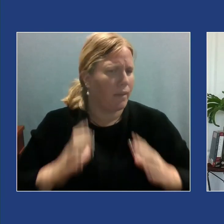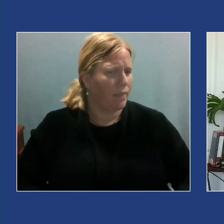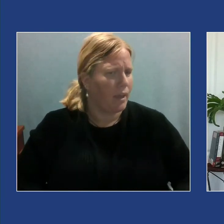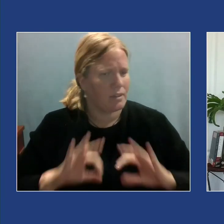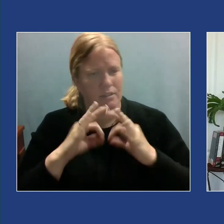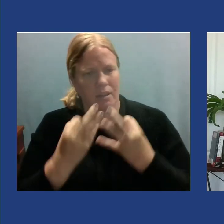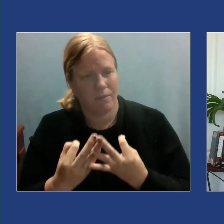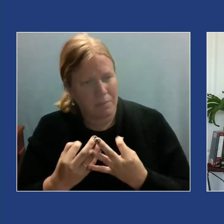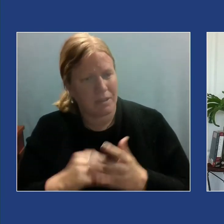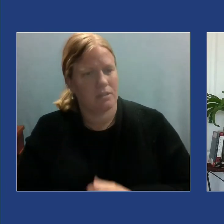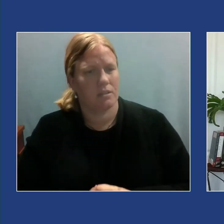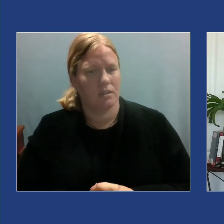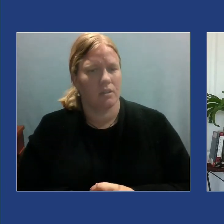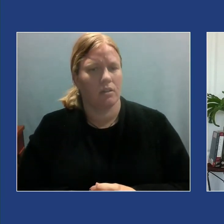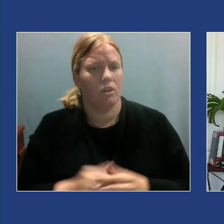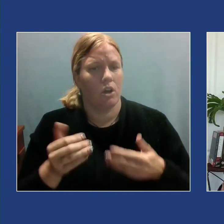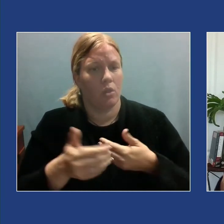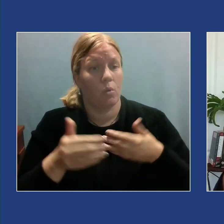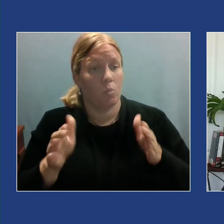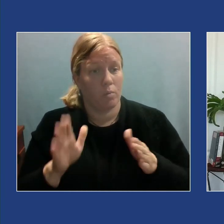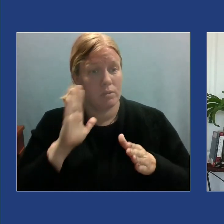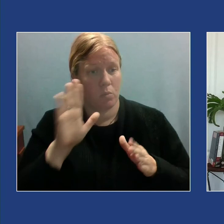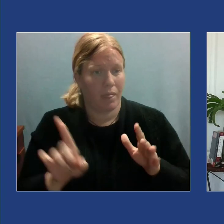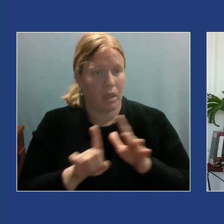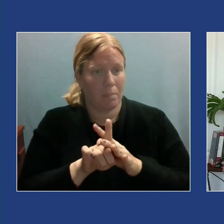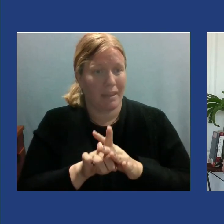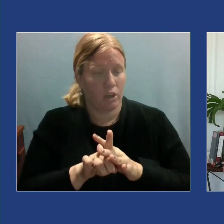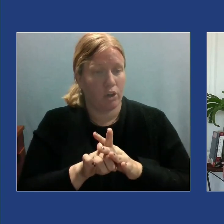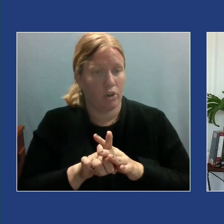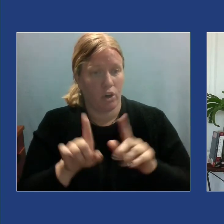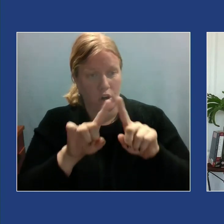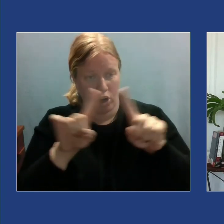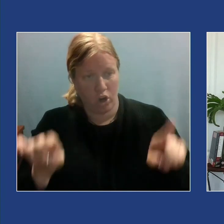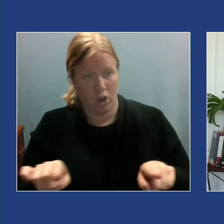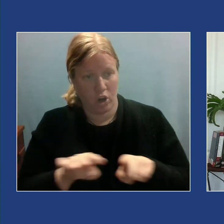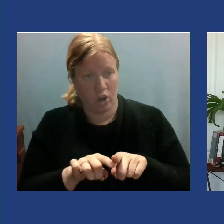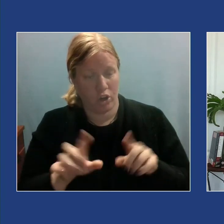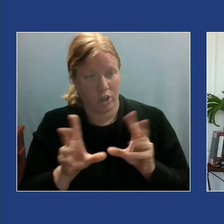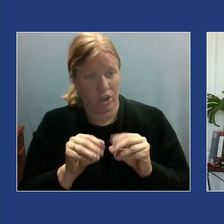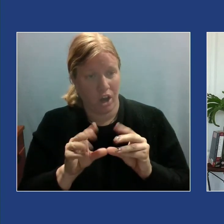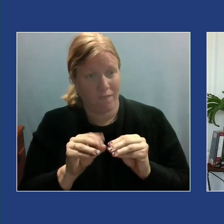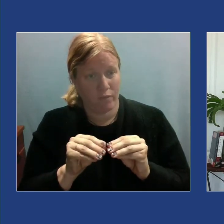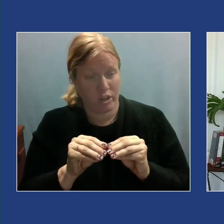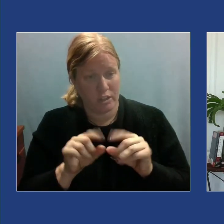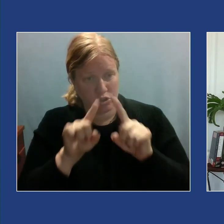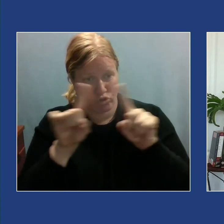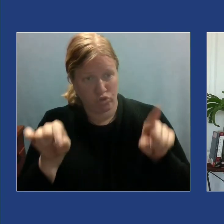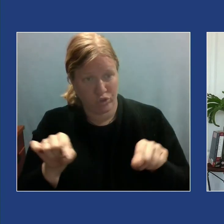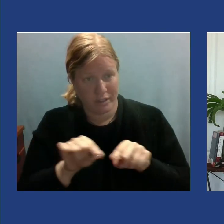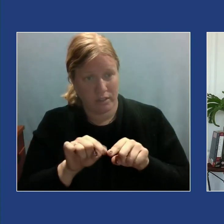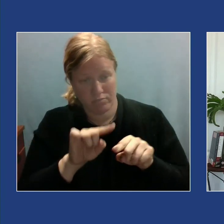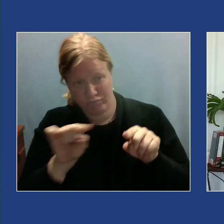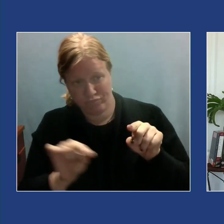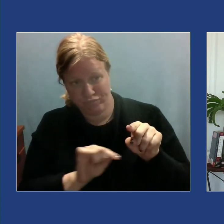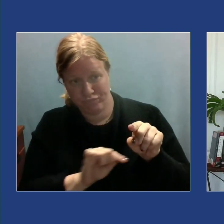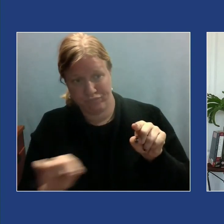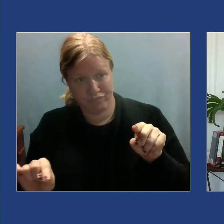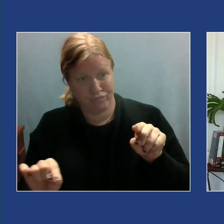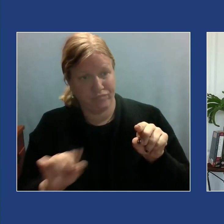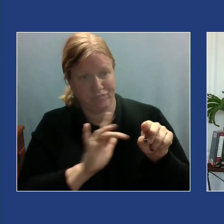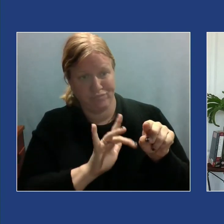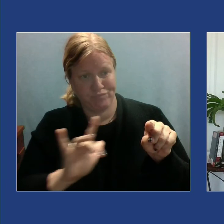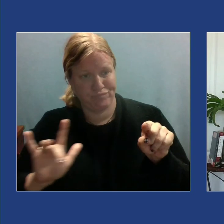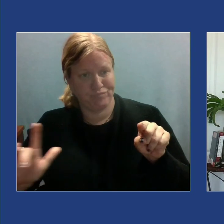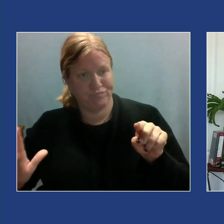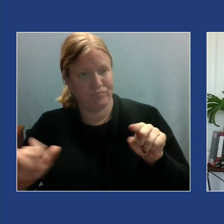clients. The rooms are going to appear under the conference screen, and you are welcome to stop by any and all of them. And